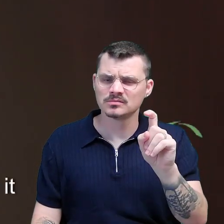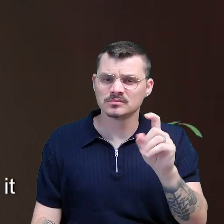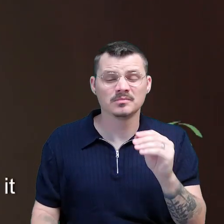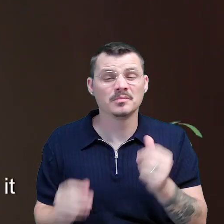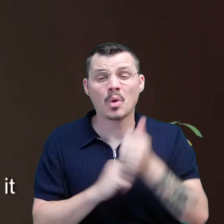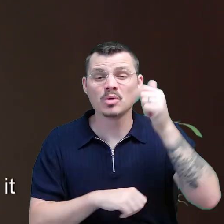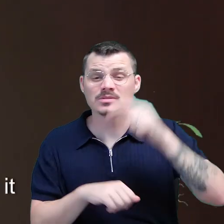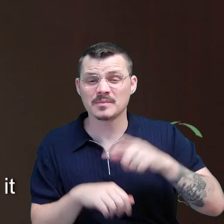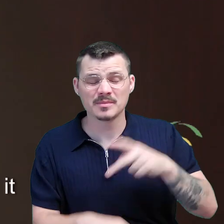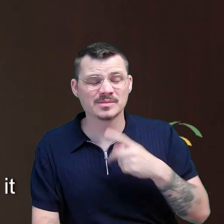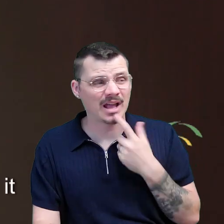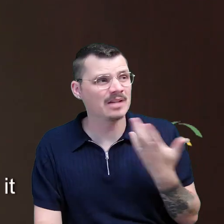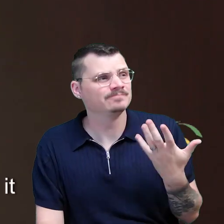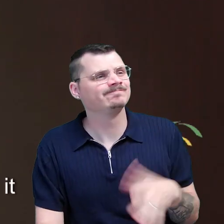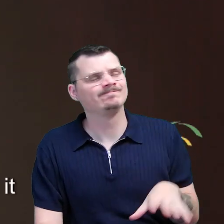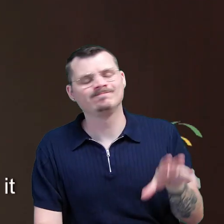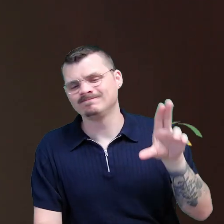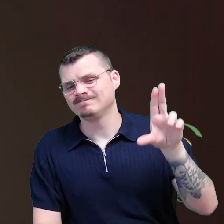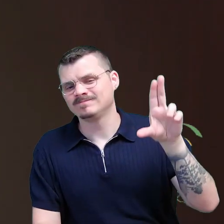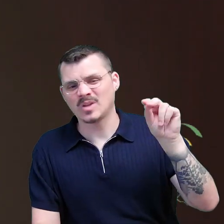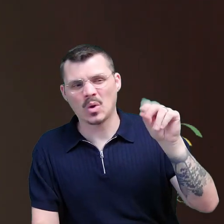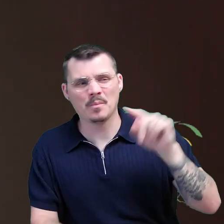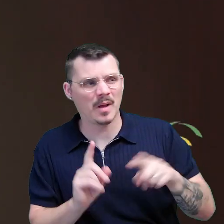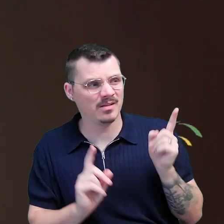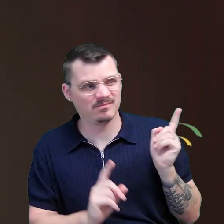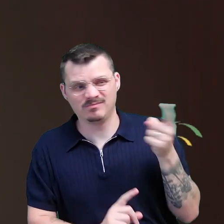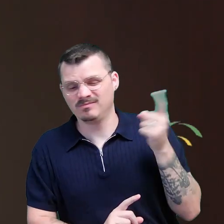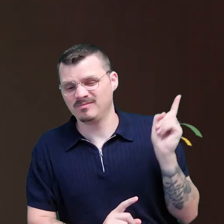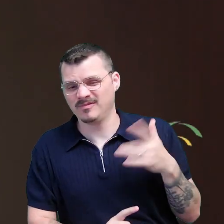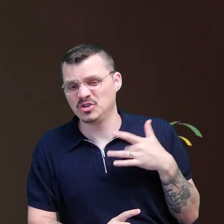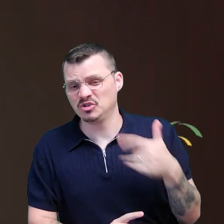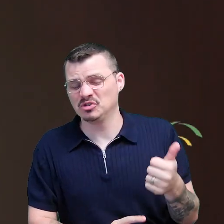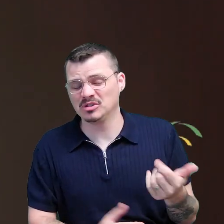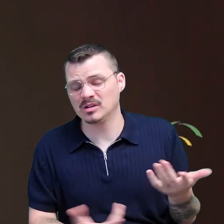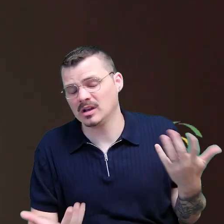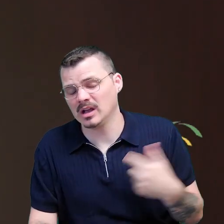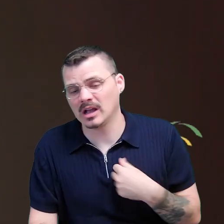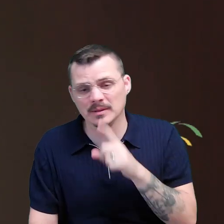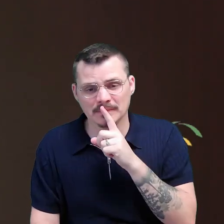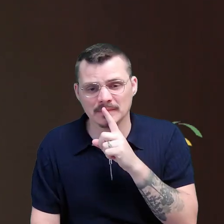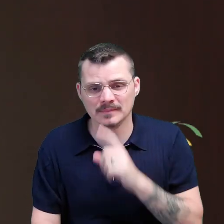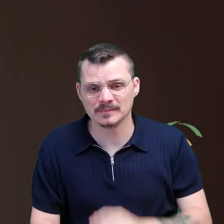And most of the time people say, no, but it makes them feel good.